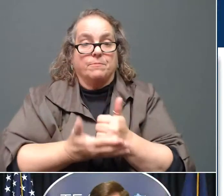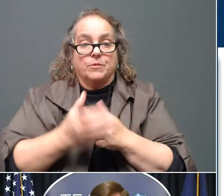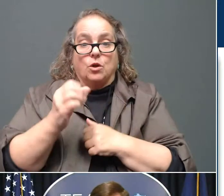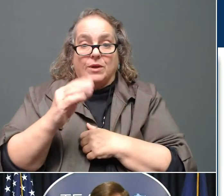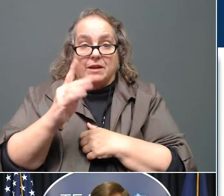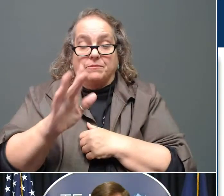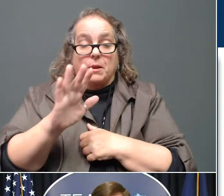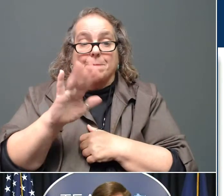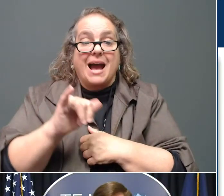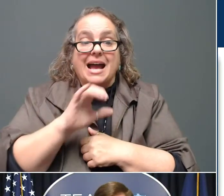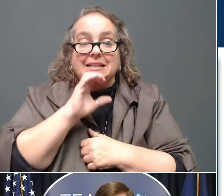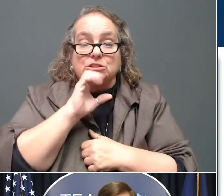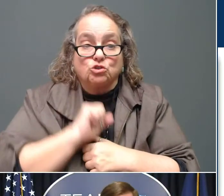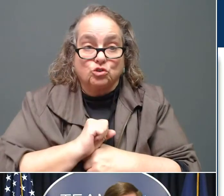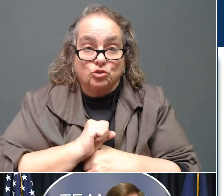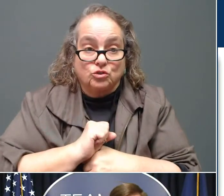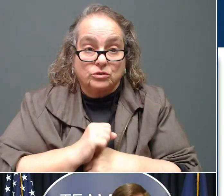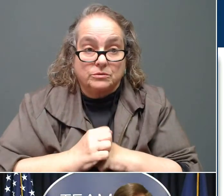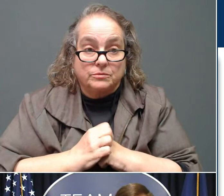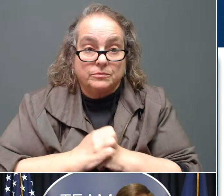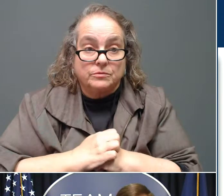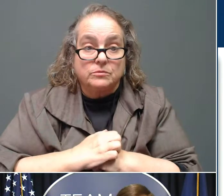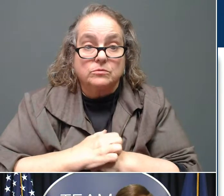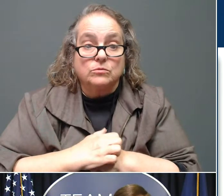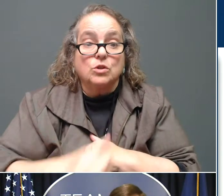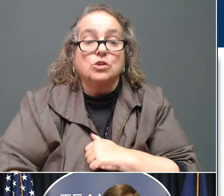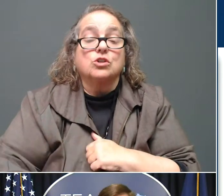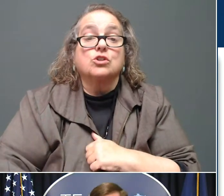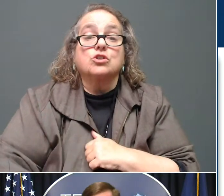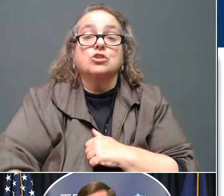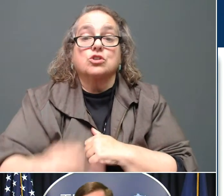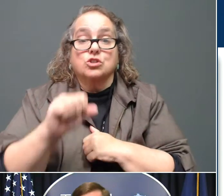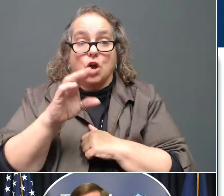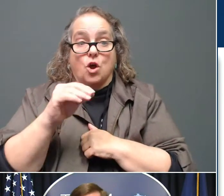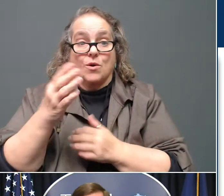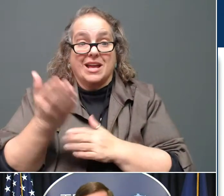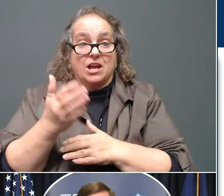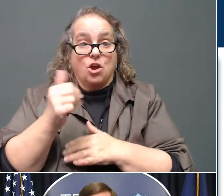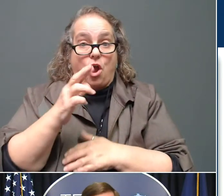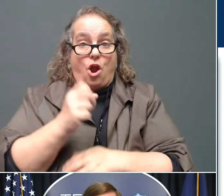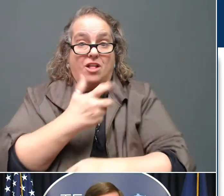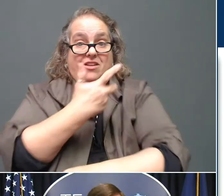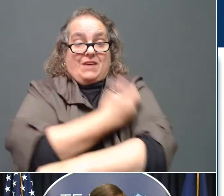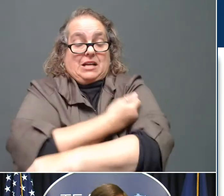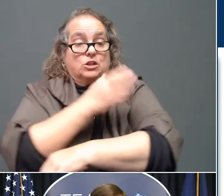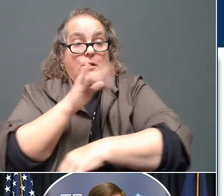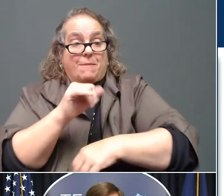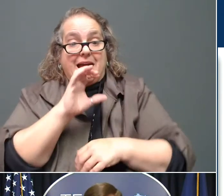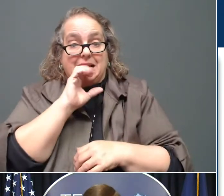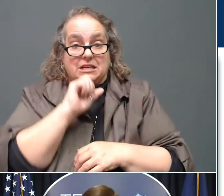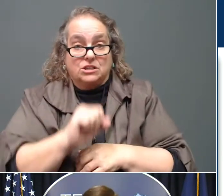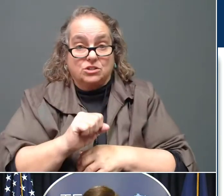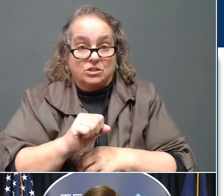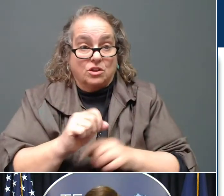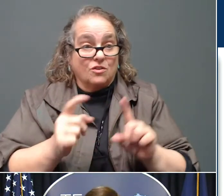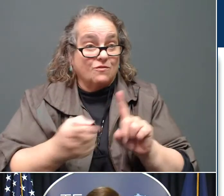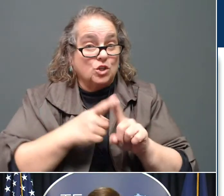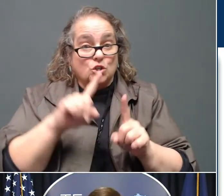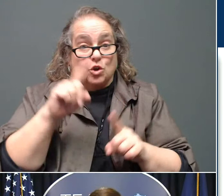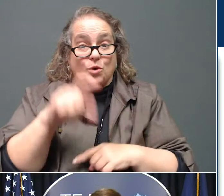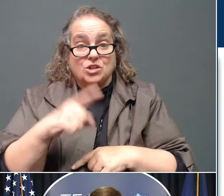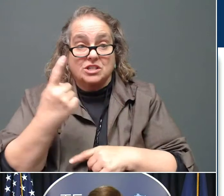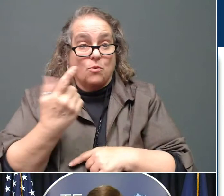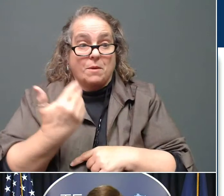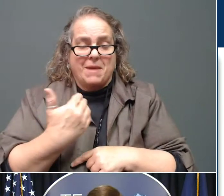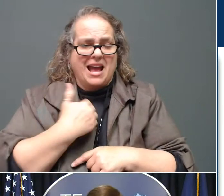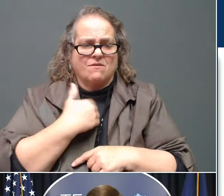if we can. All right, so here are vaccinations by age. And the first question somebody might have is, well, why